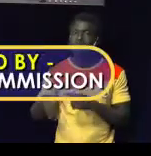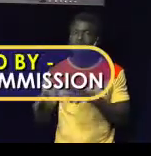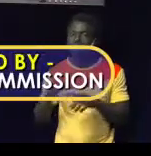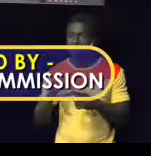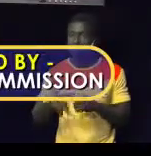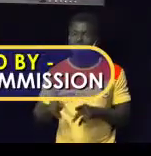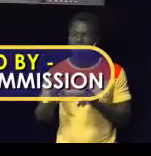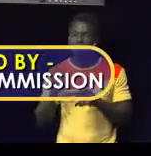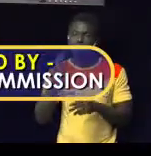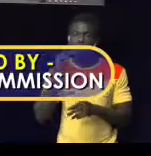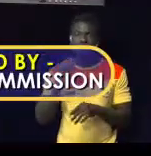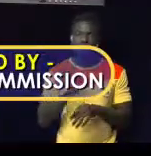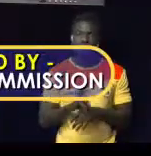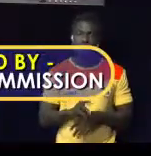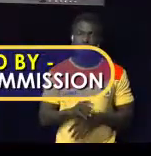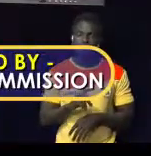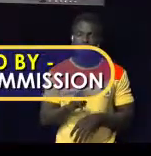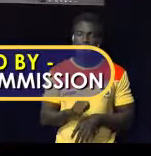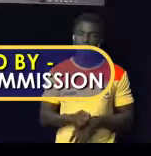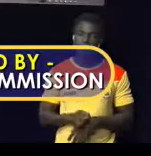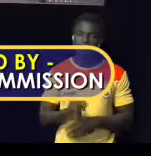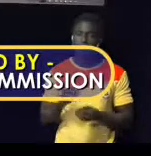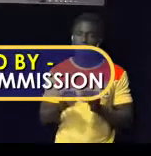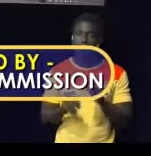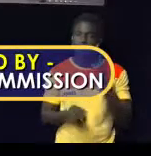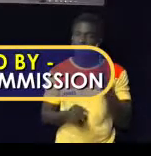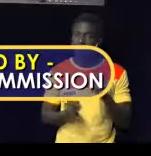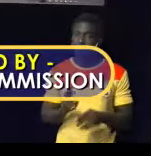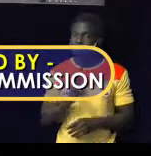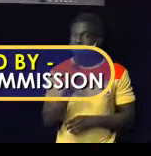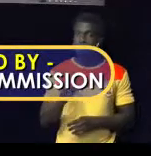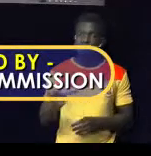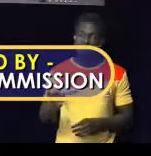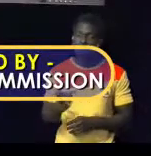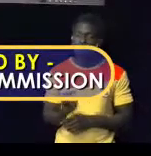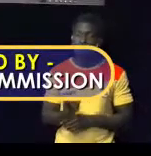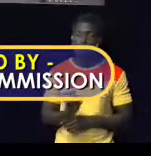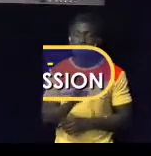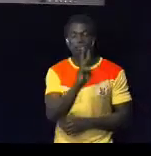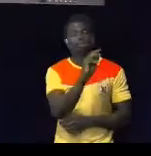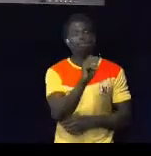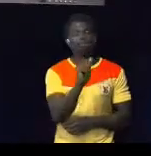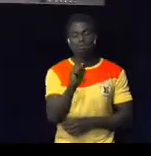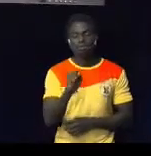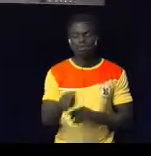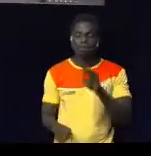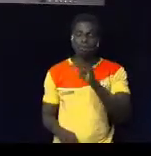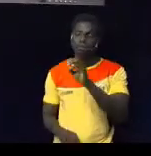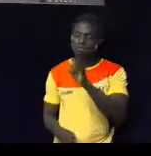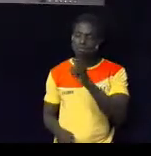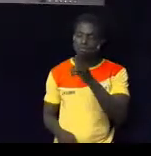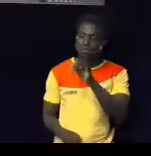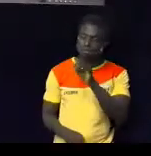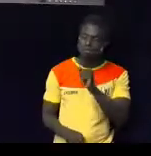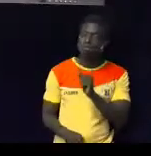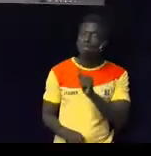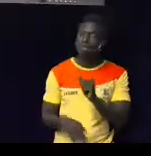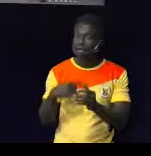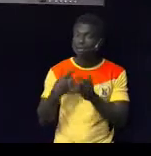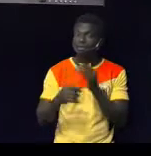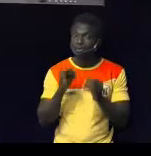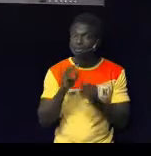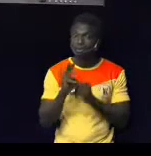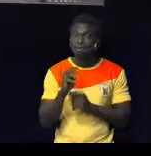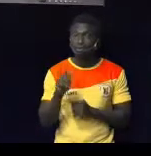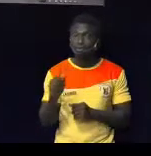we can do to promote Nigerian culture. One, using the mass media. Using the what? The mass media. What am I talking